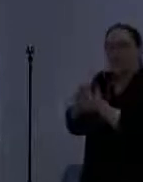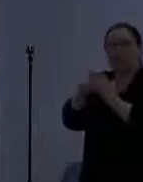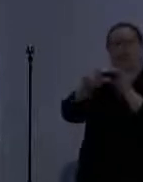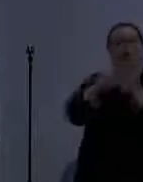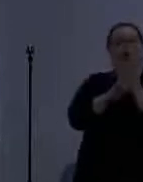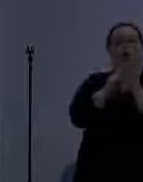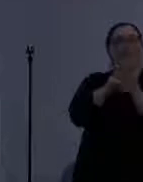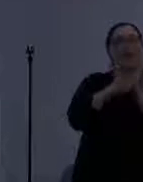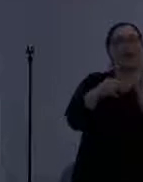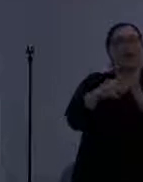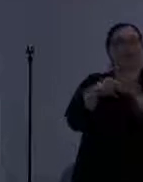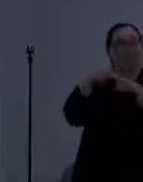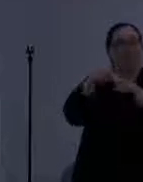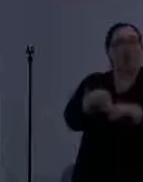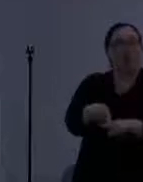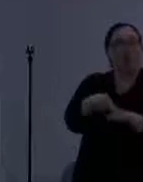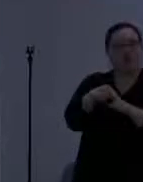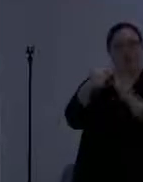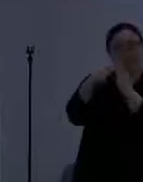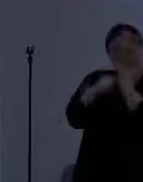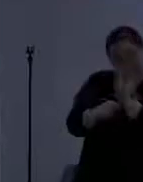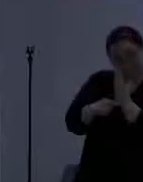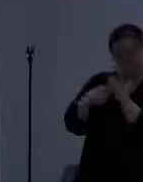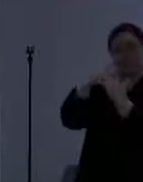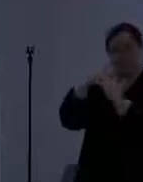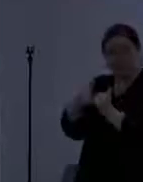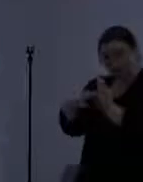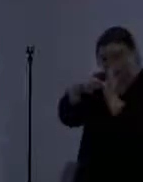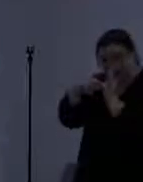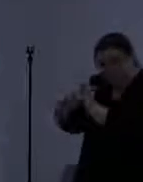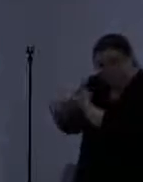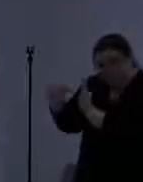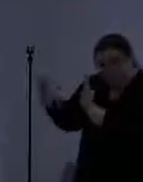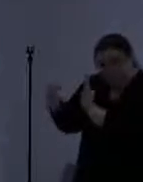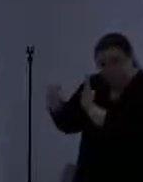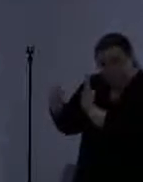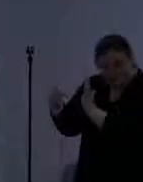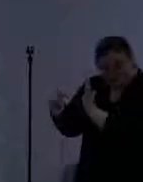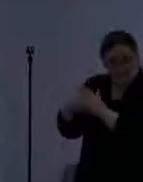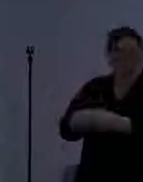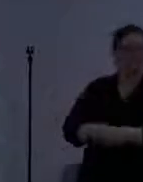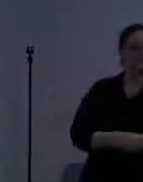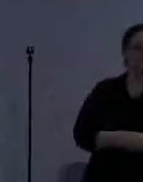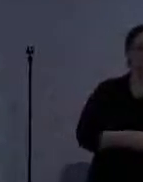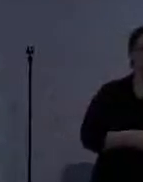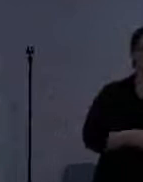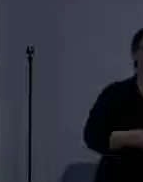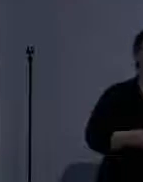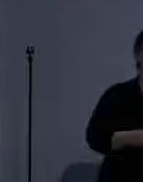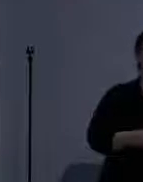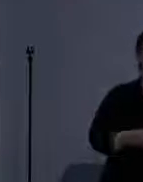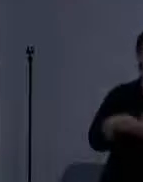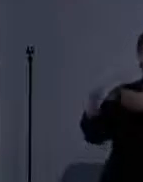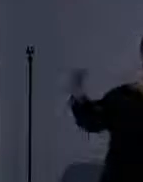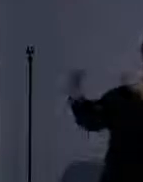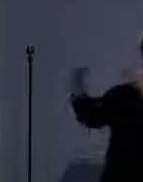compliance quite a lot. Check that somebody's actually doing what they should be doing. But then we can also do things